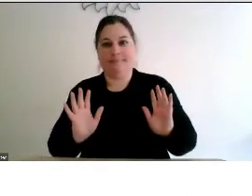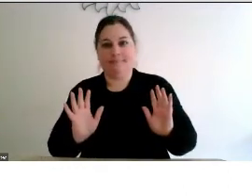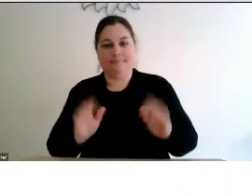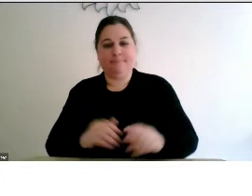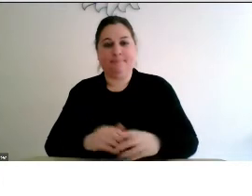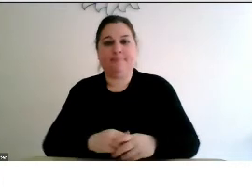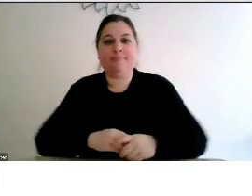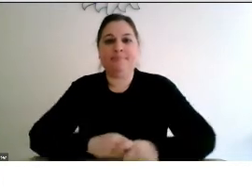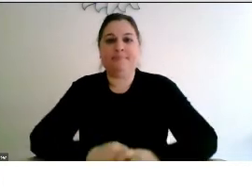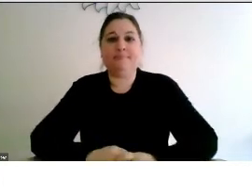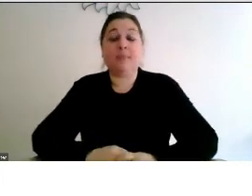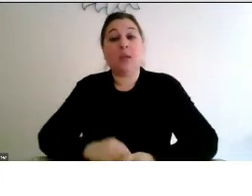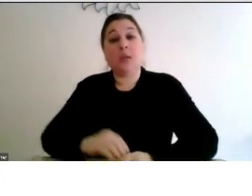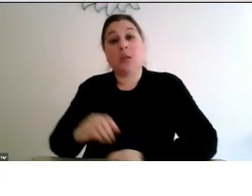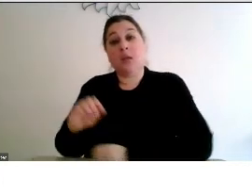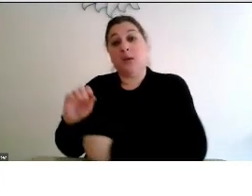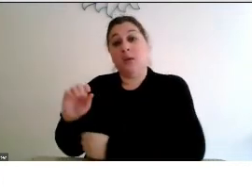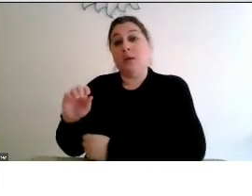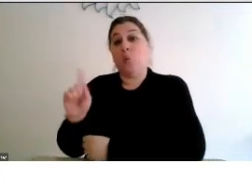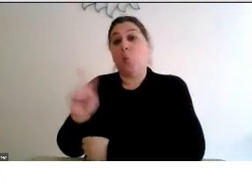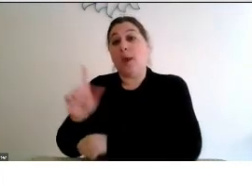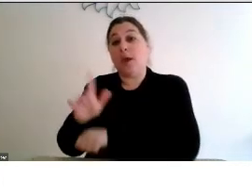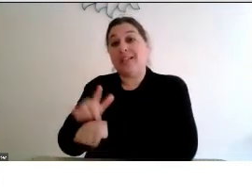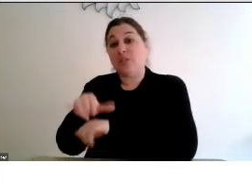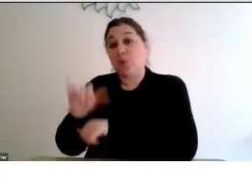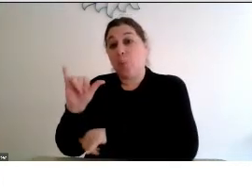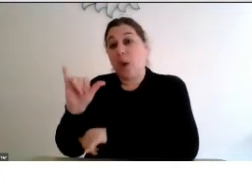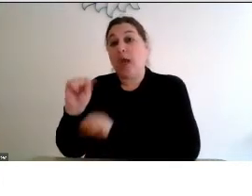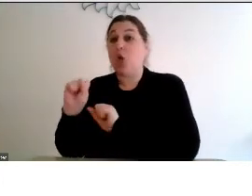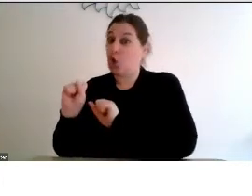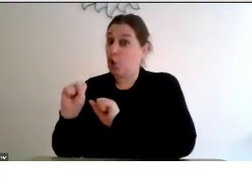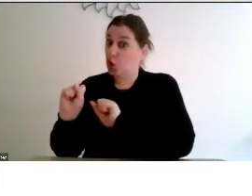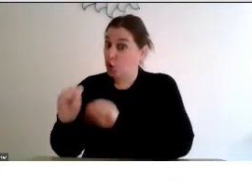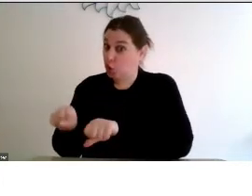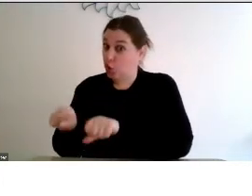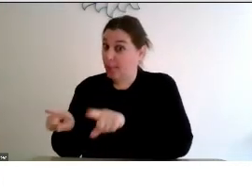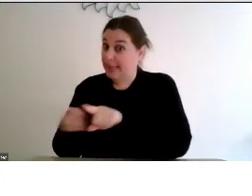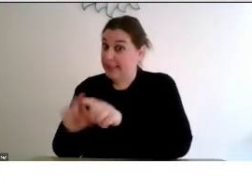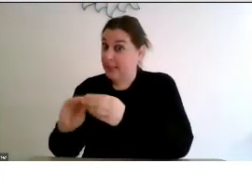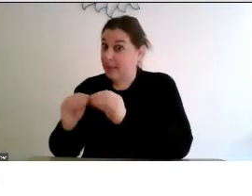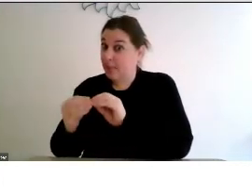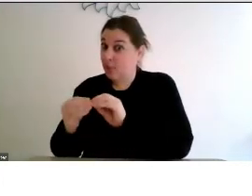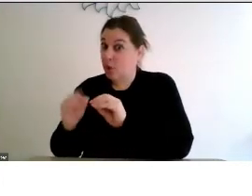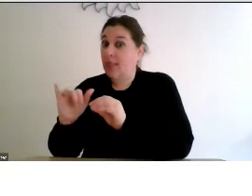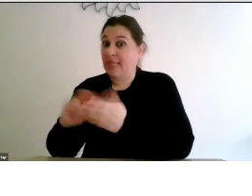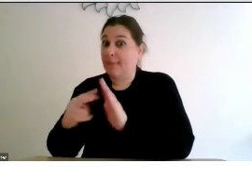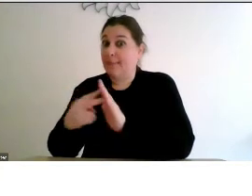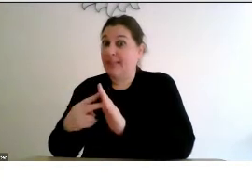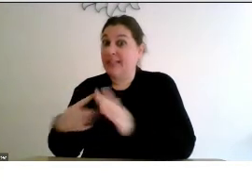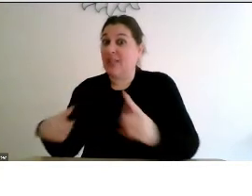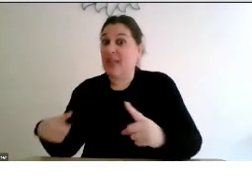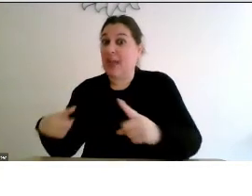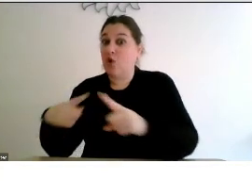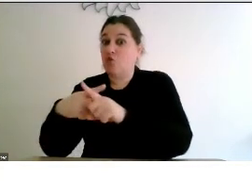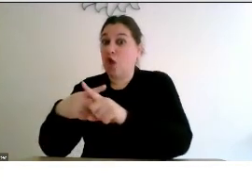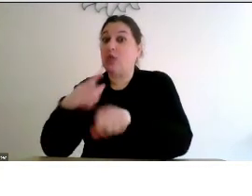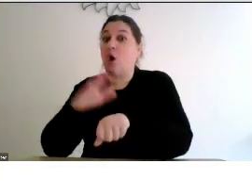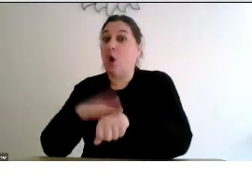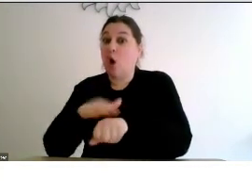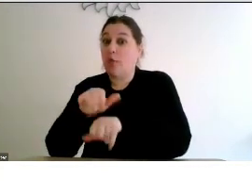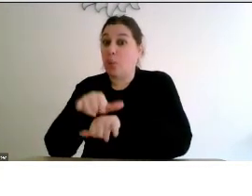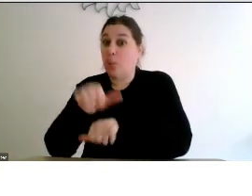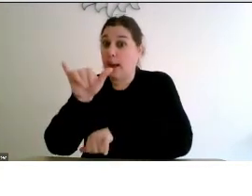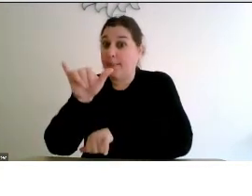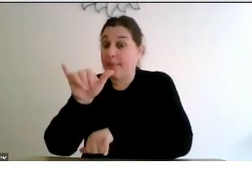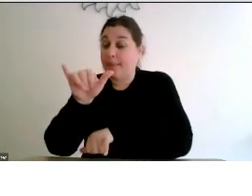the same, because if it's the same, that just means that's exactly where they cross at the y-intercept. So that's why it says same or different.